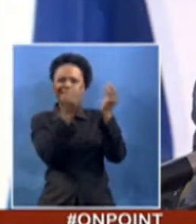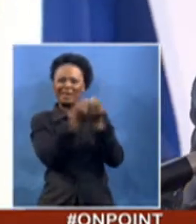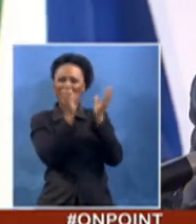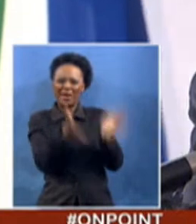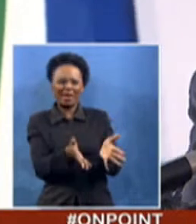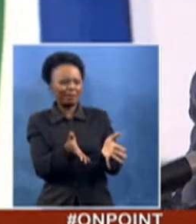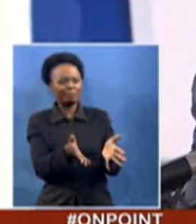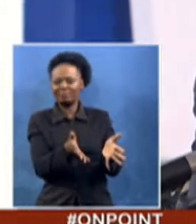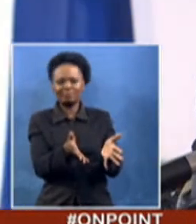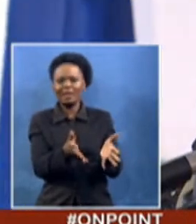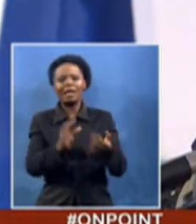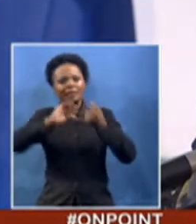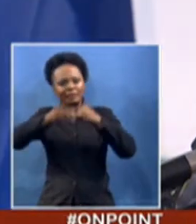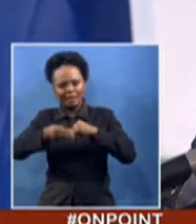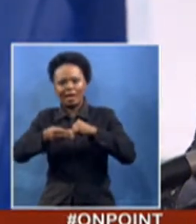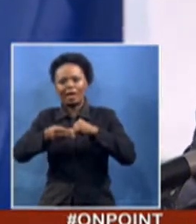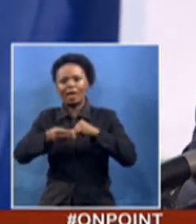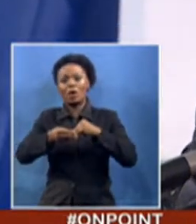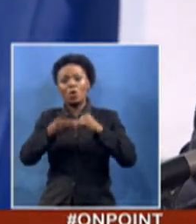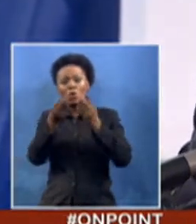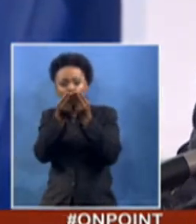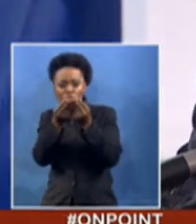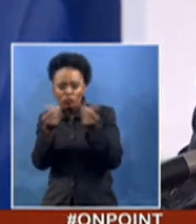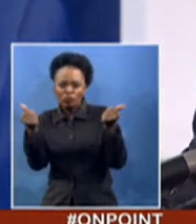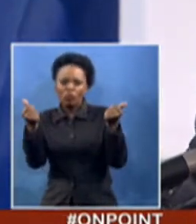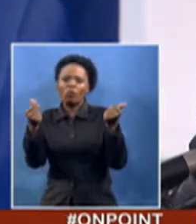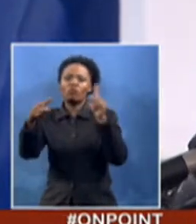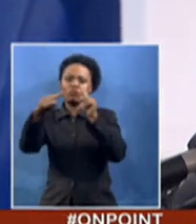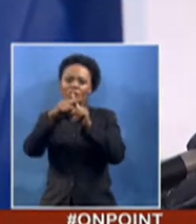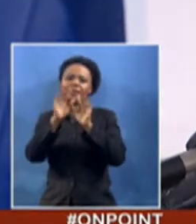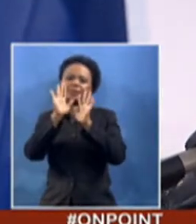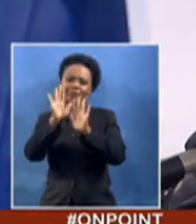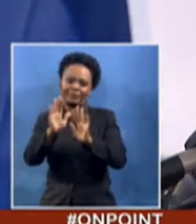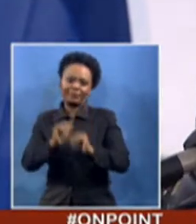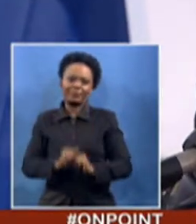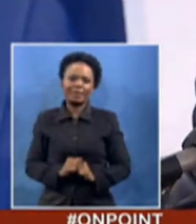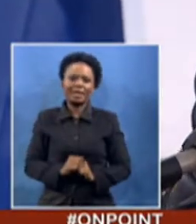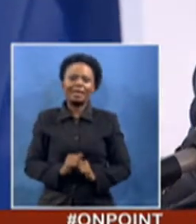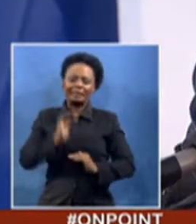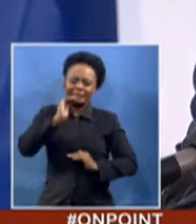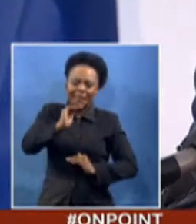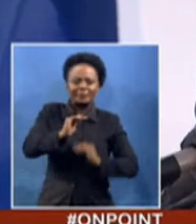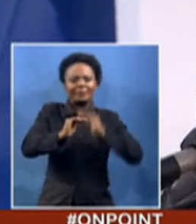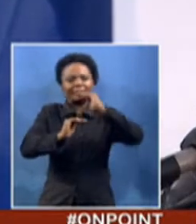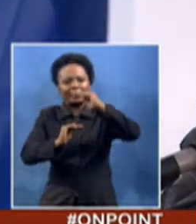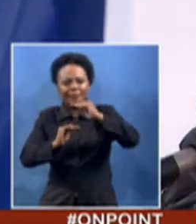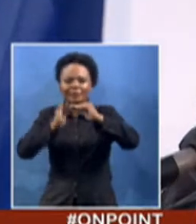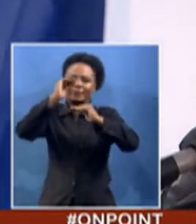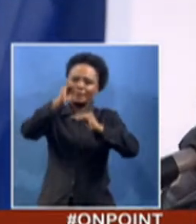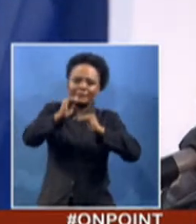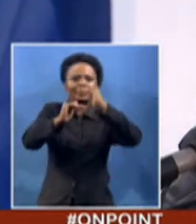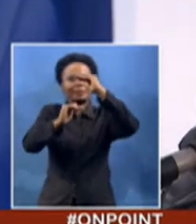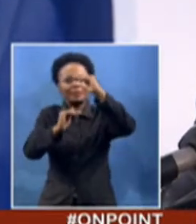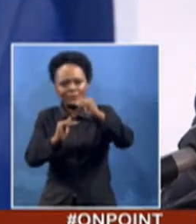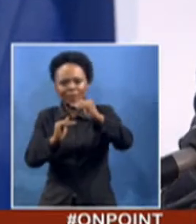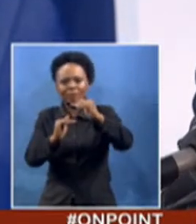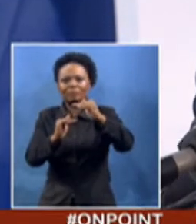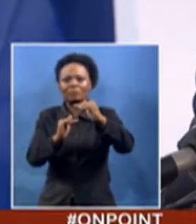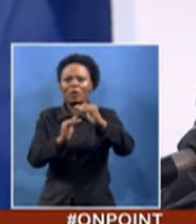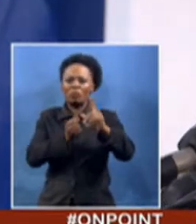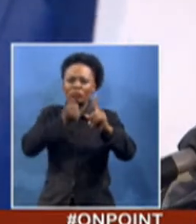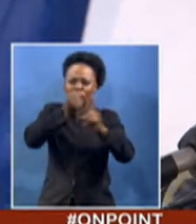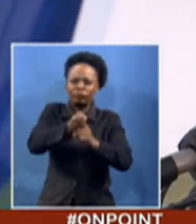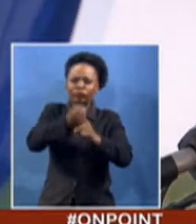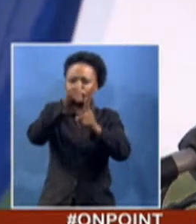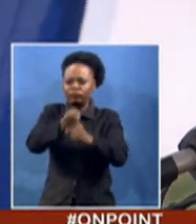to address our challenges. Step by step, brick by brick,